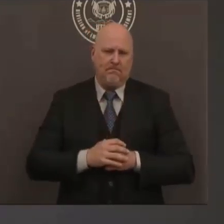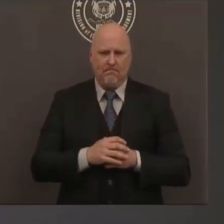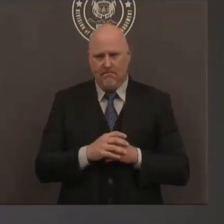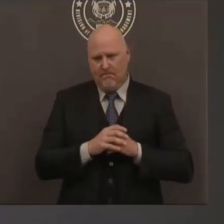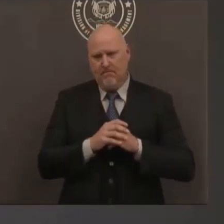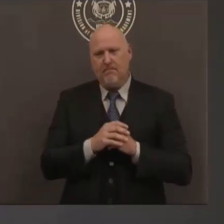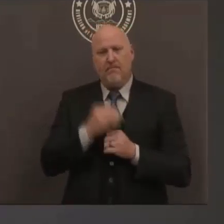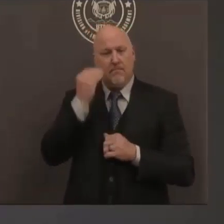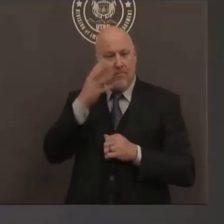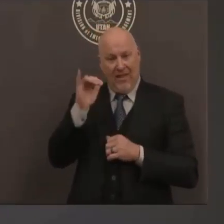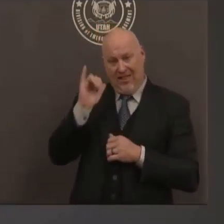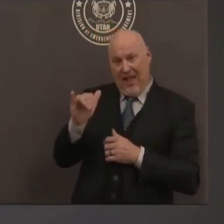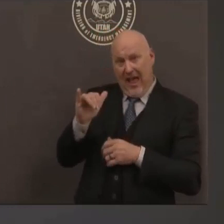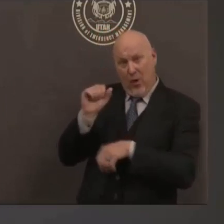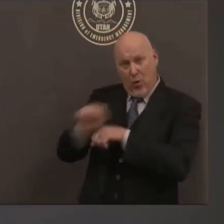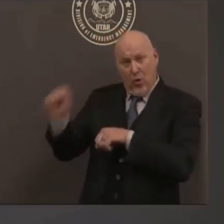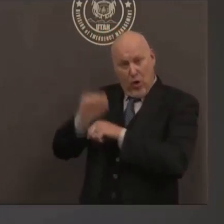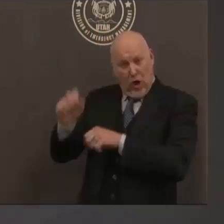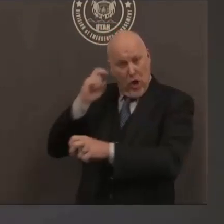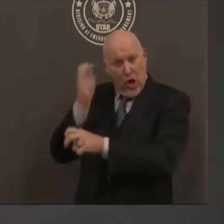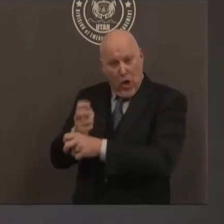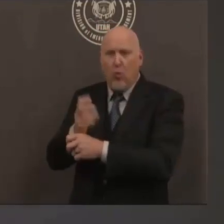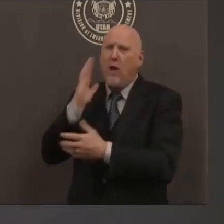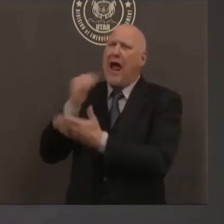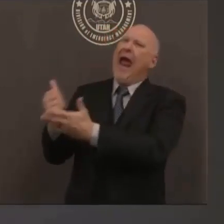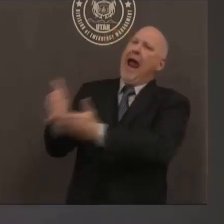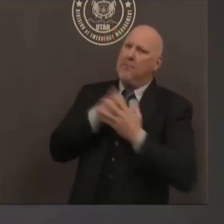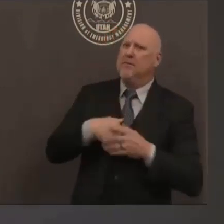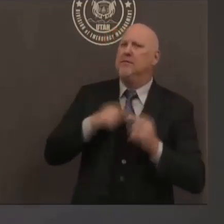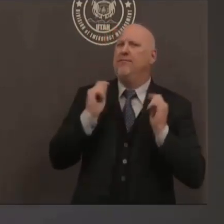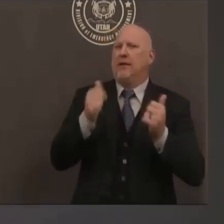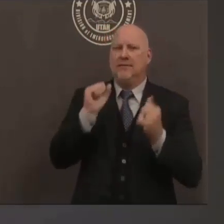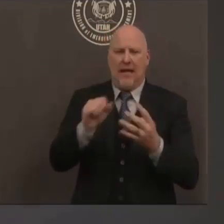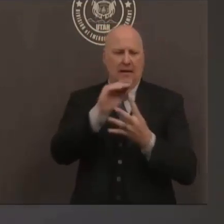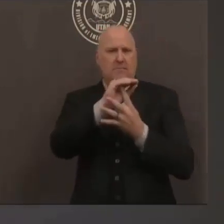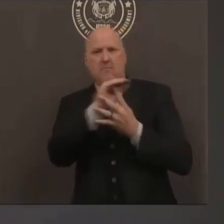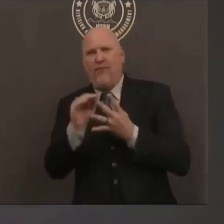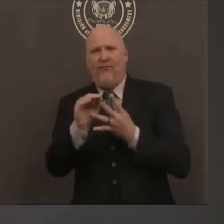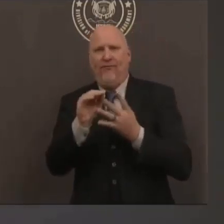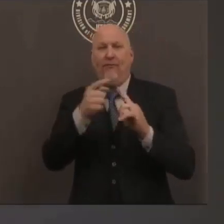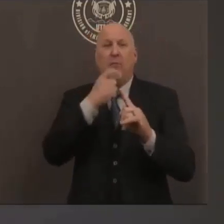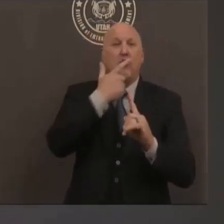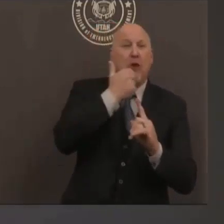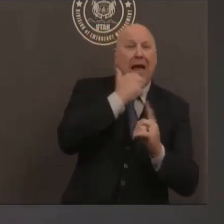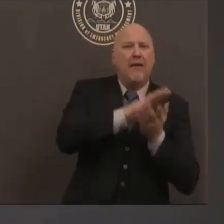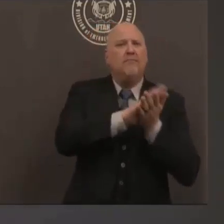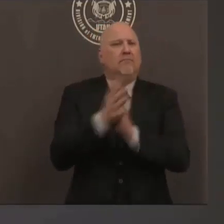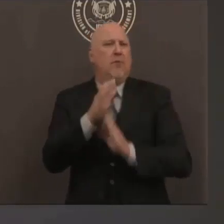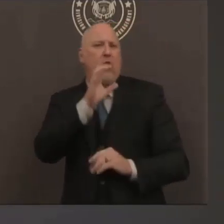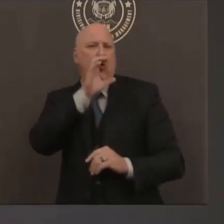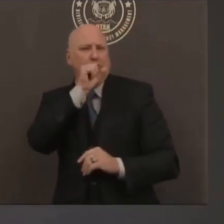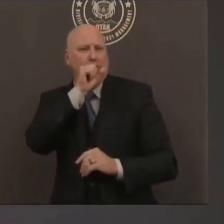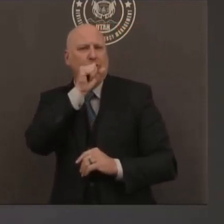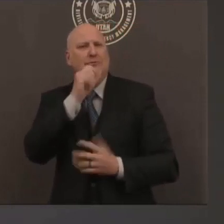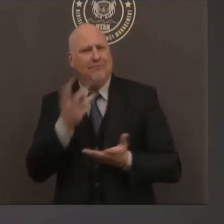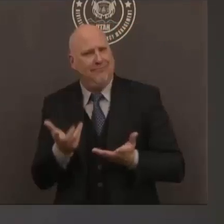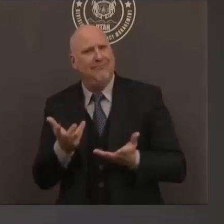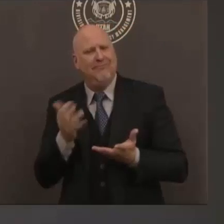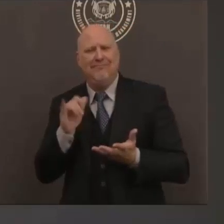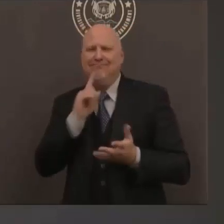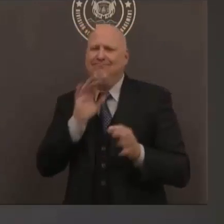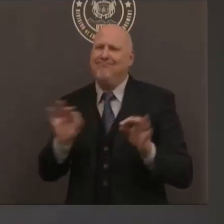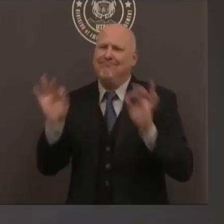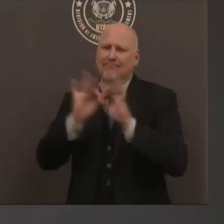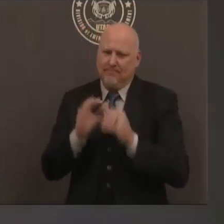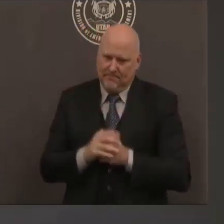which is allowing us to move forward. Let me just conclude by saying this. Our decision to change our health